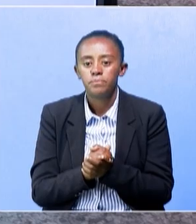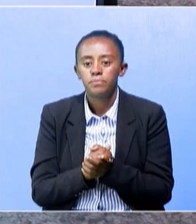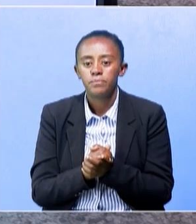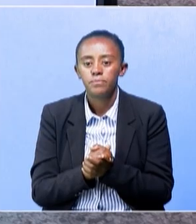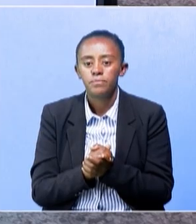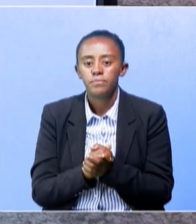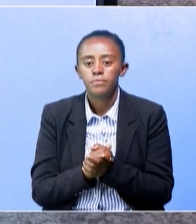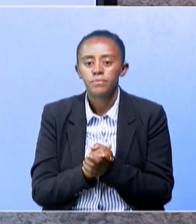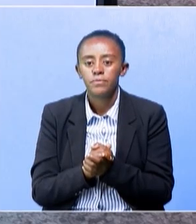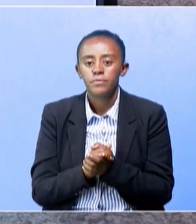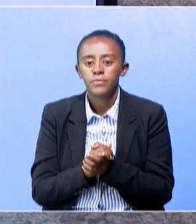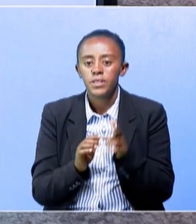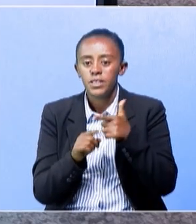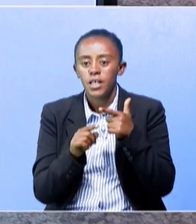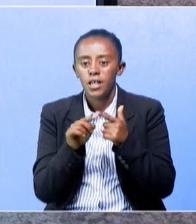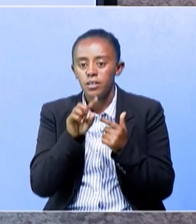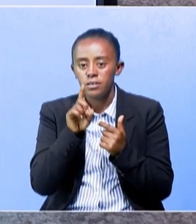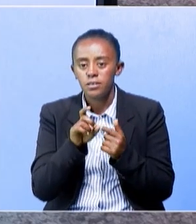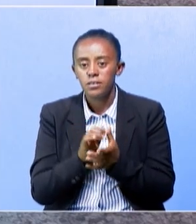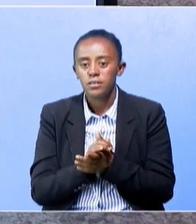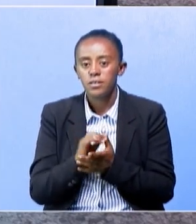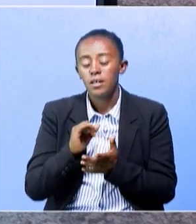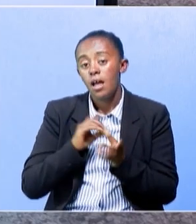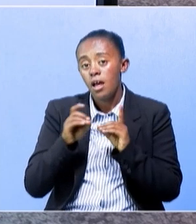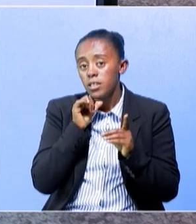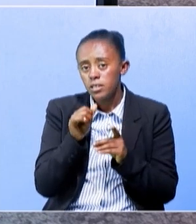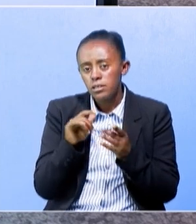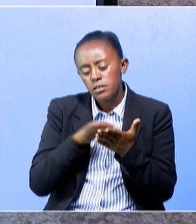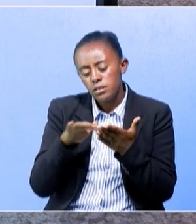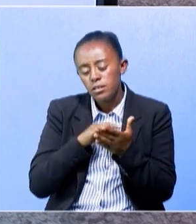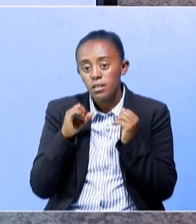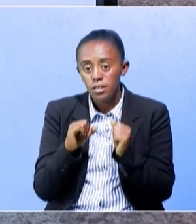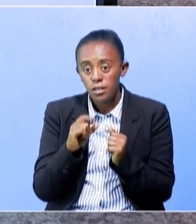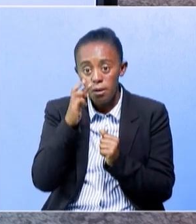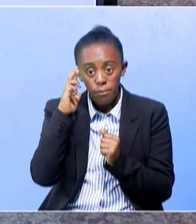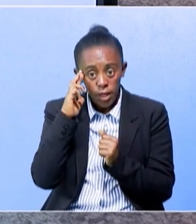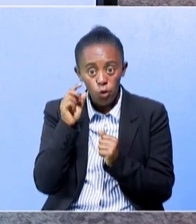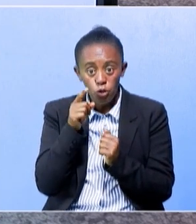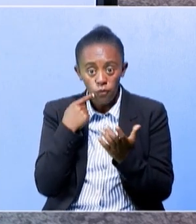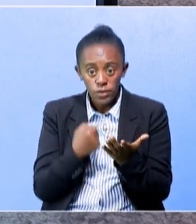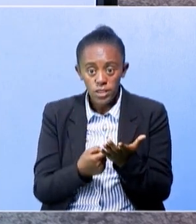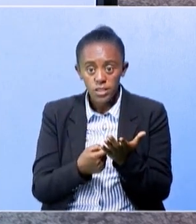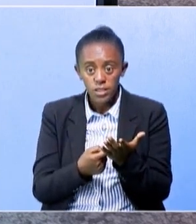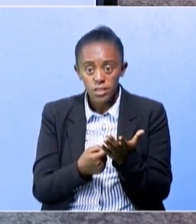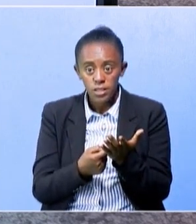The effect. What about the second one? I didn't study hard. Because of this,